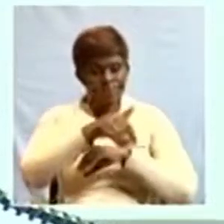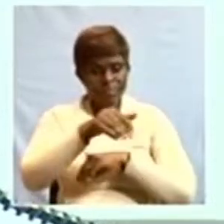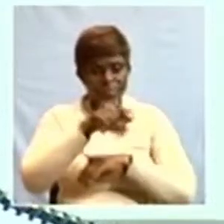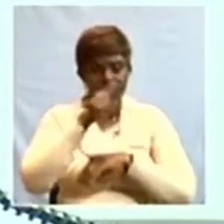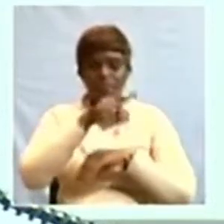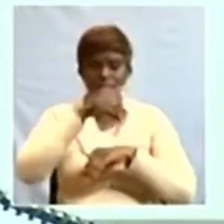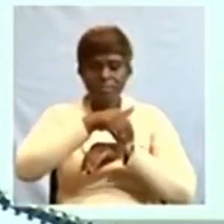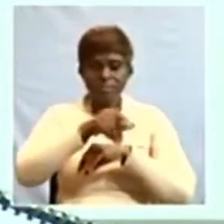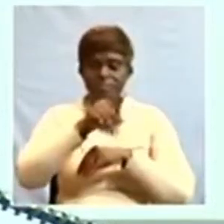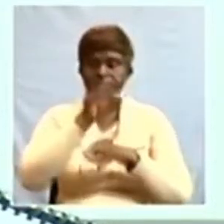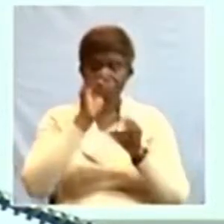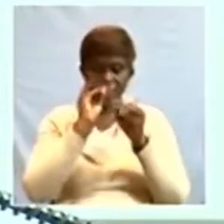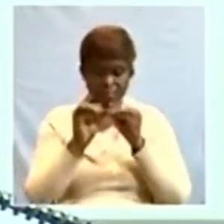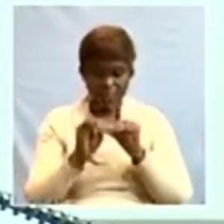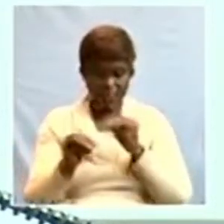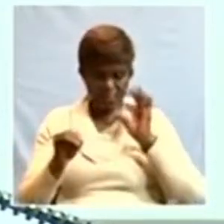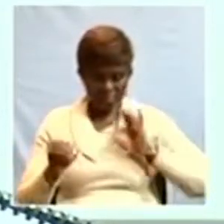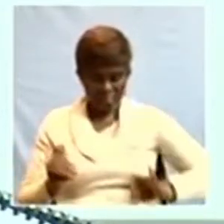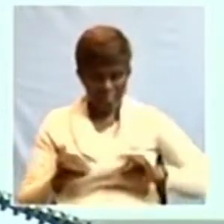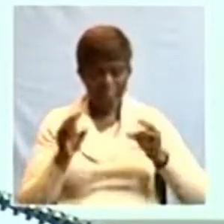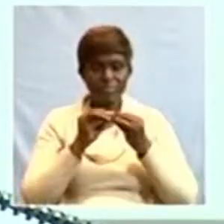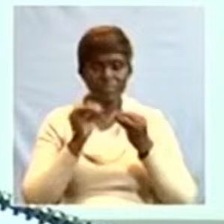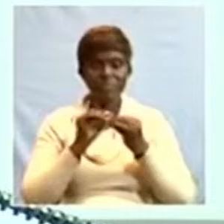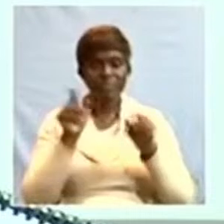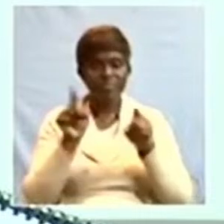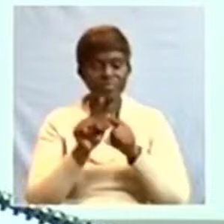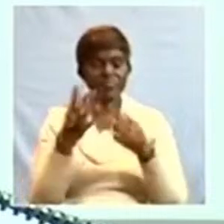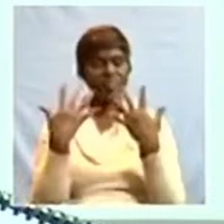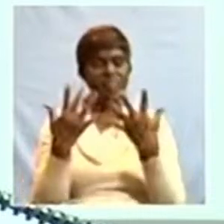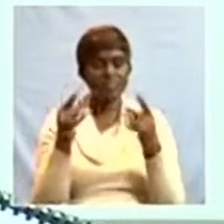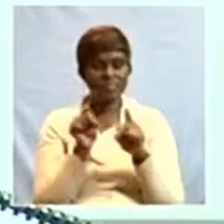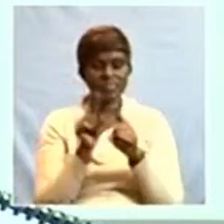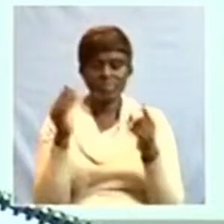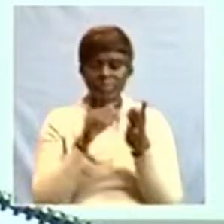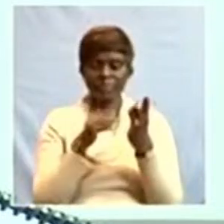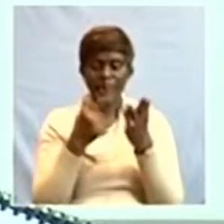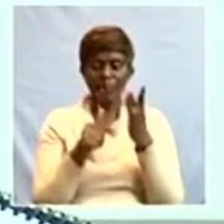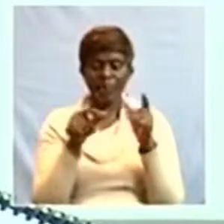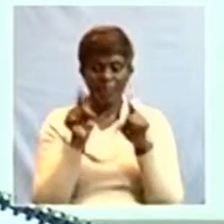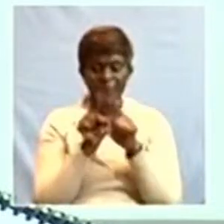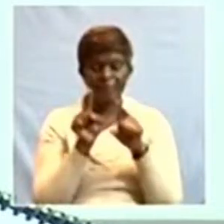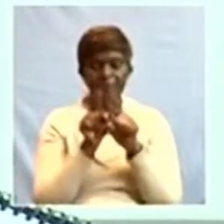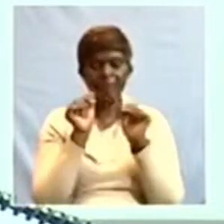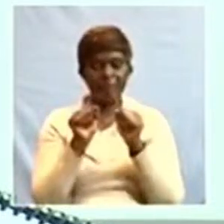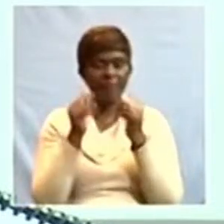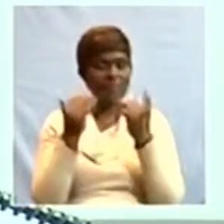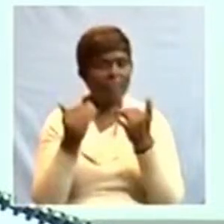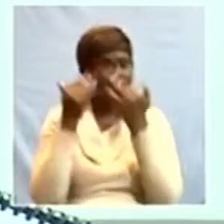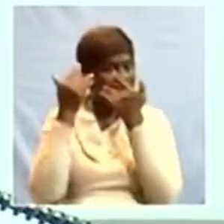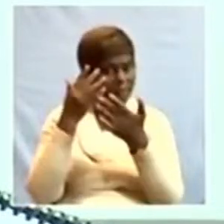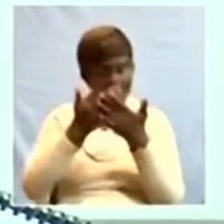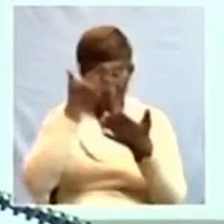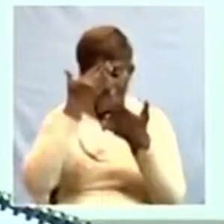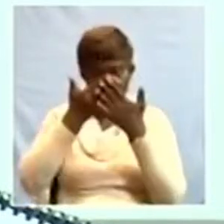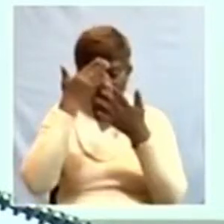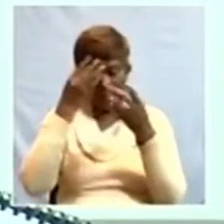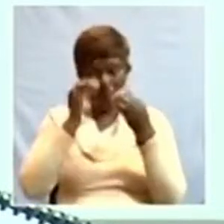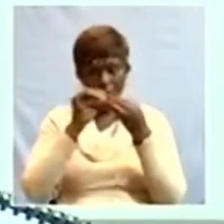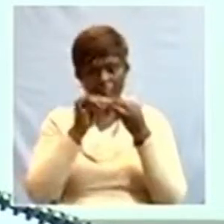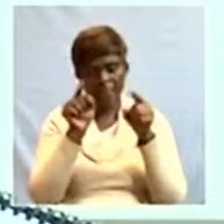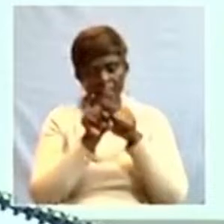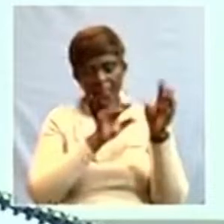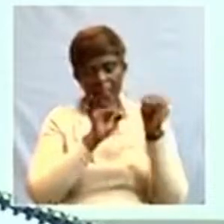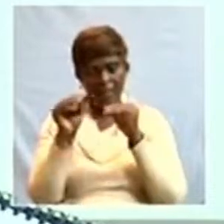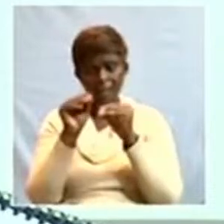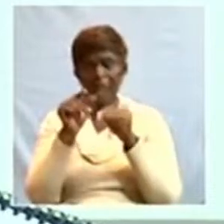register. You fill in the beneficiary details by hand. And then you would actually be expected to then go to the